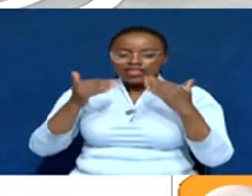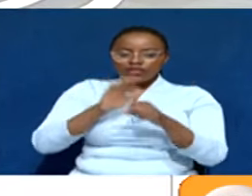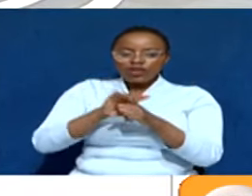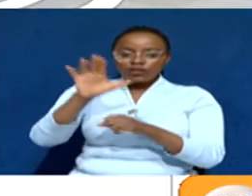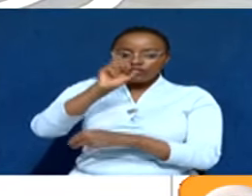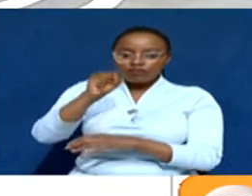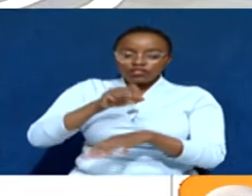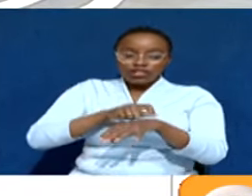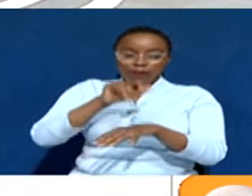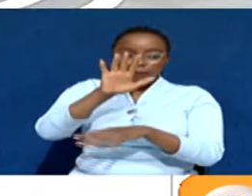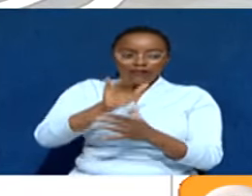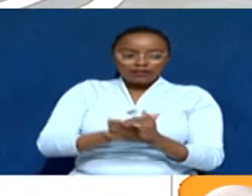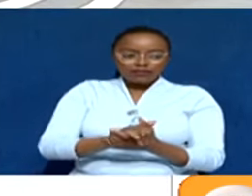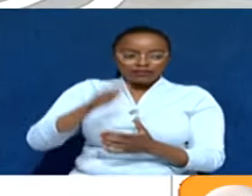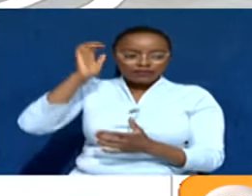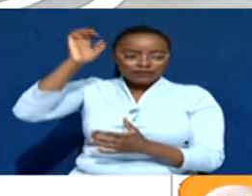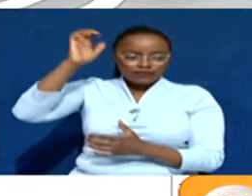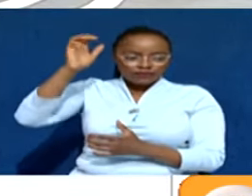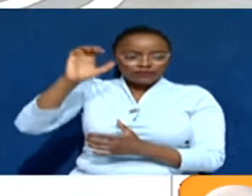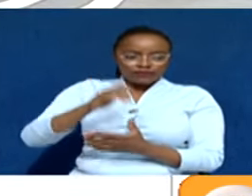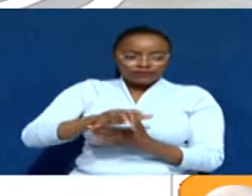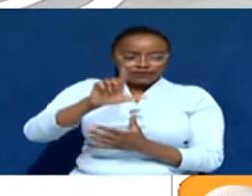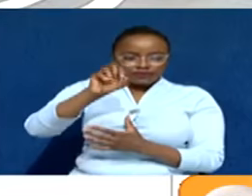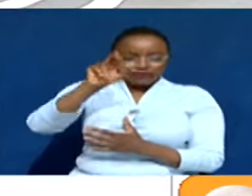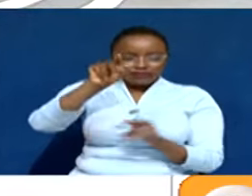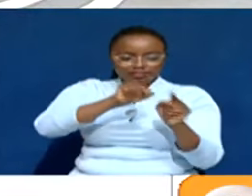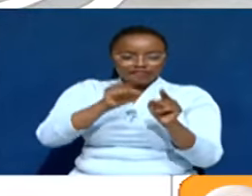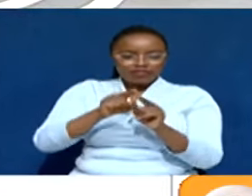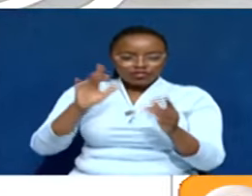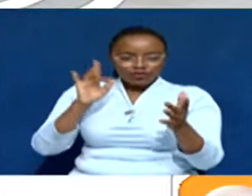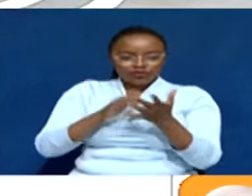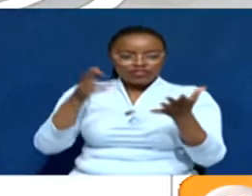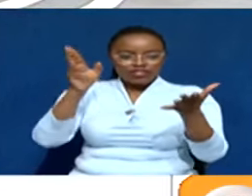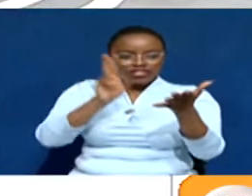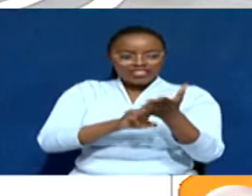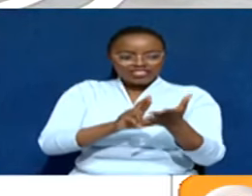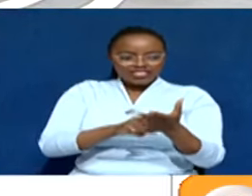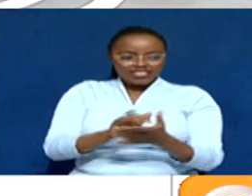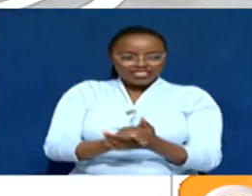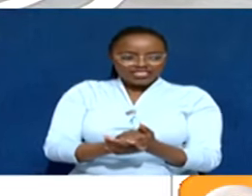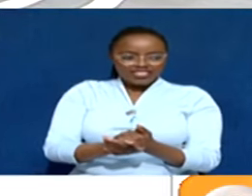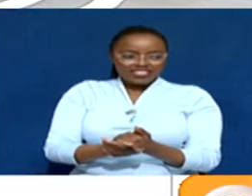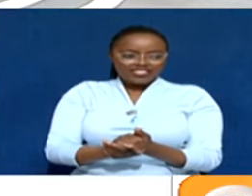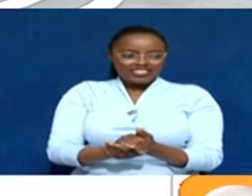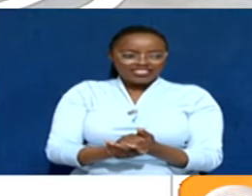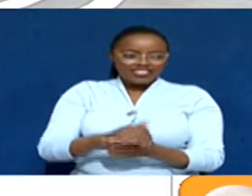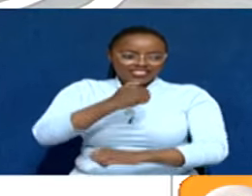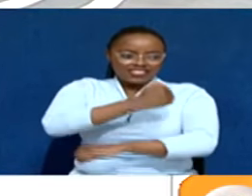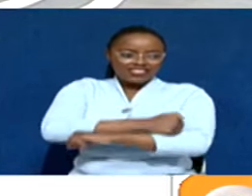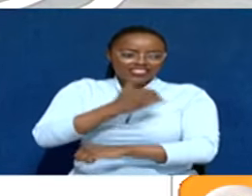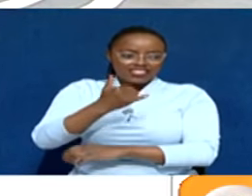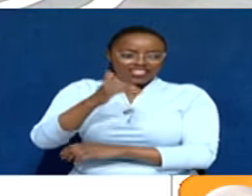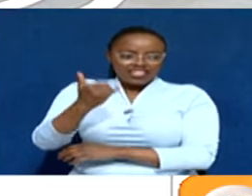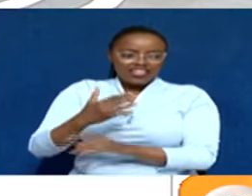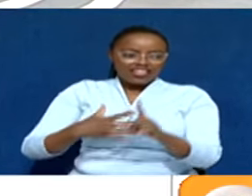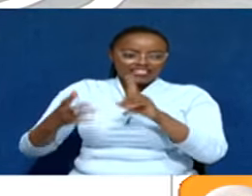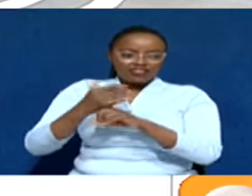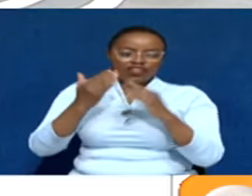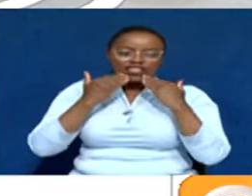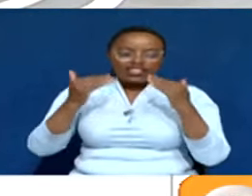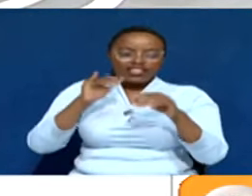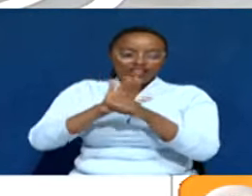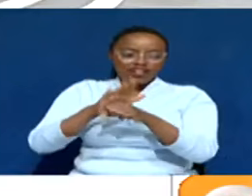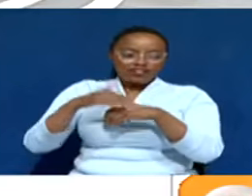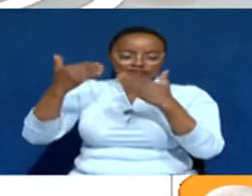Thanks so much for your time, guys. Evangelist Lana Chirap on YouTube. Subscribe. Hello. And my school teacher, Young Achievers, I say thank you